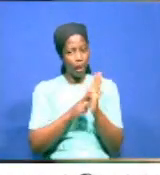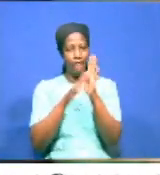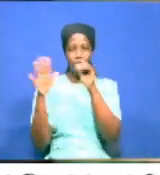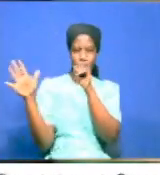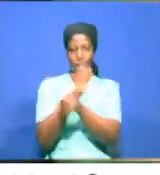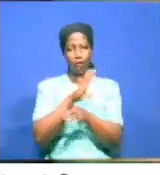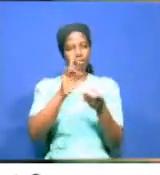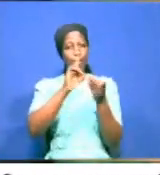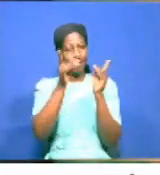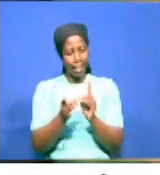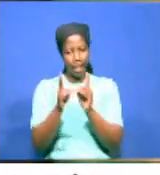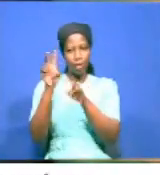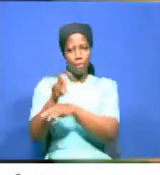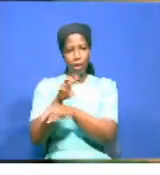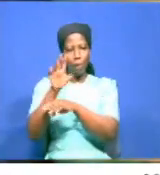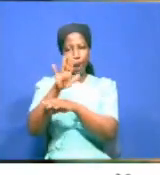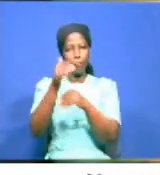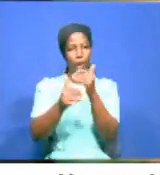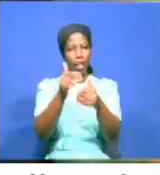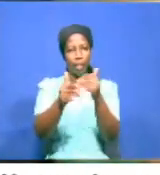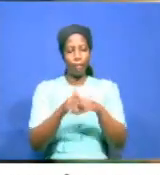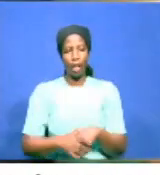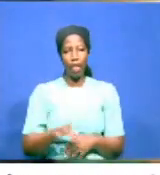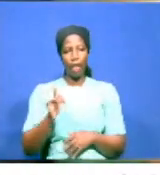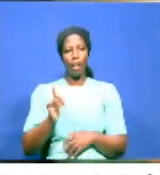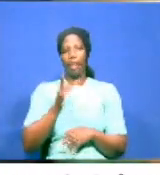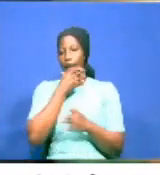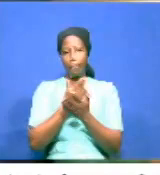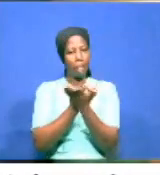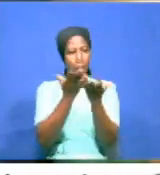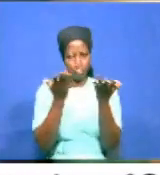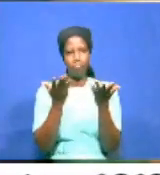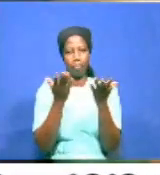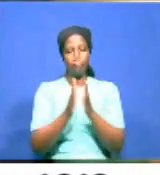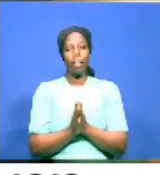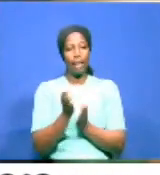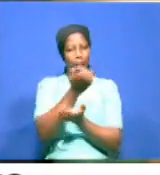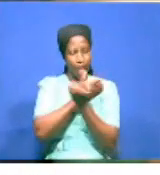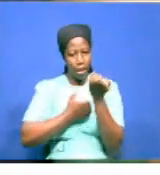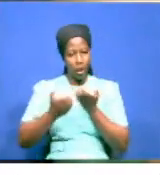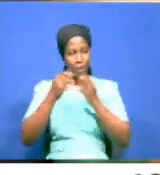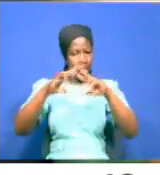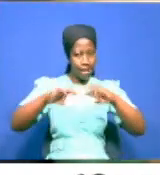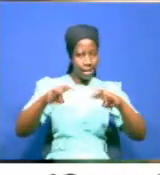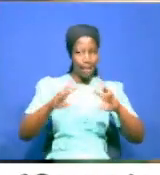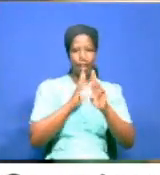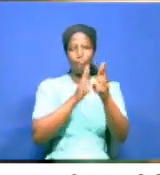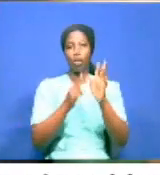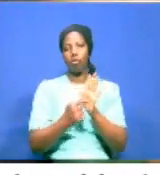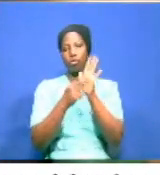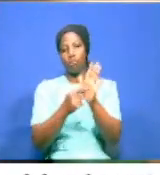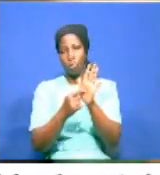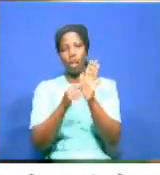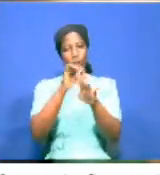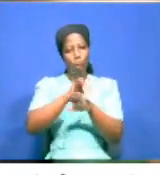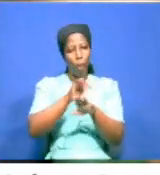data to monitor their progress. Ladies and gentlemen, the Economic Survey Report provides a candid appraisal of